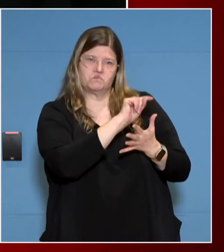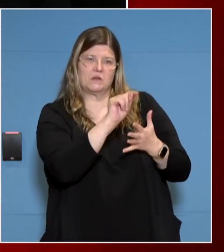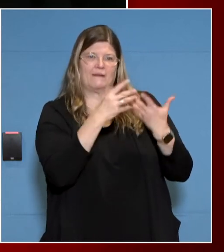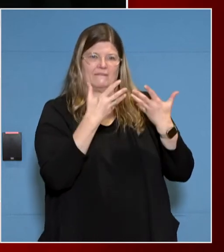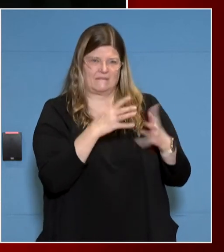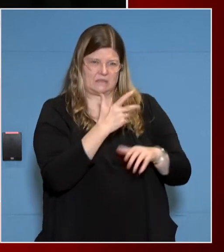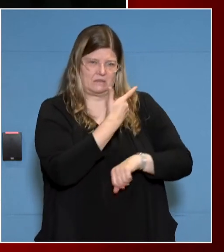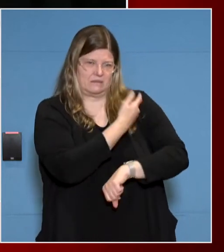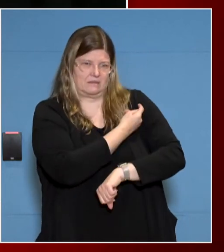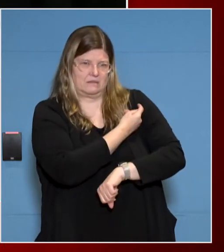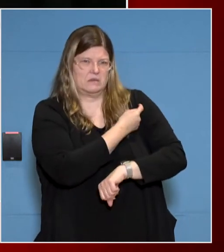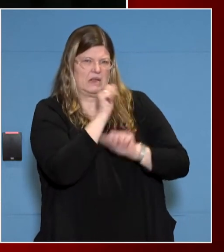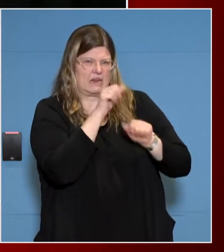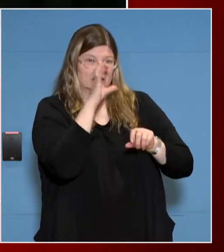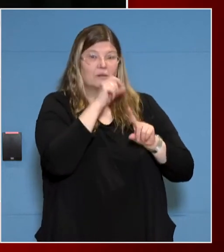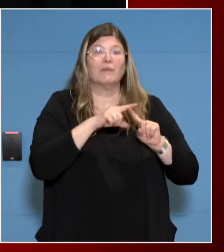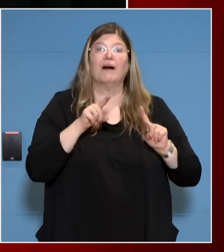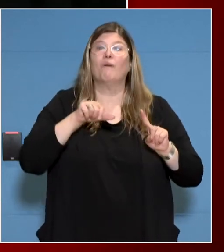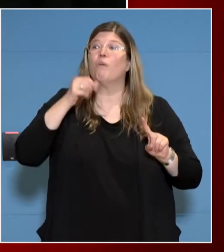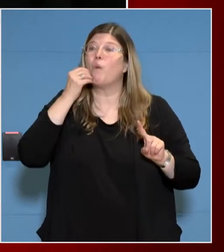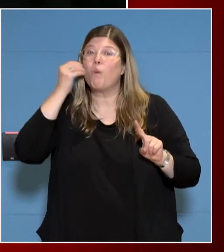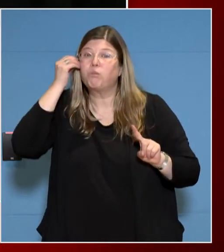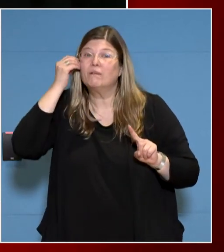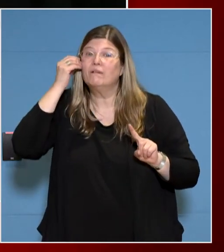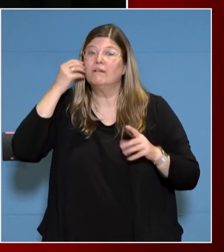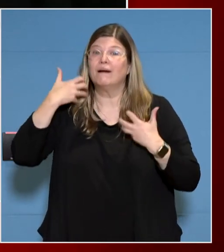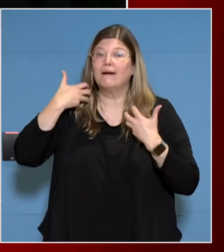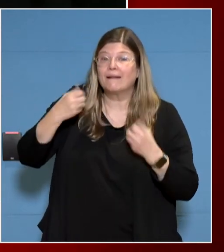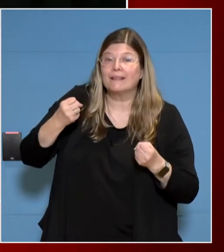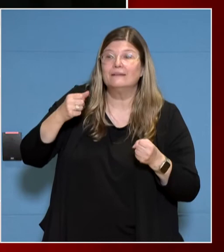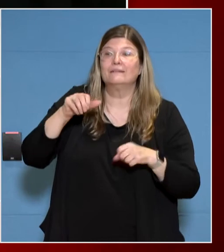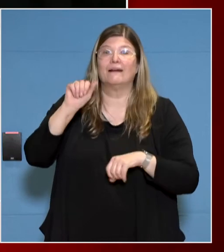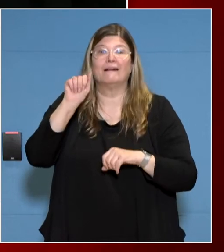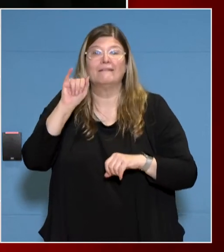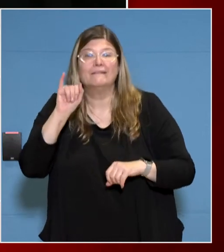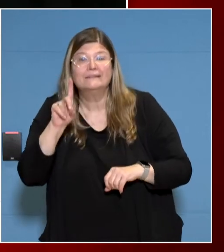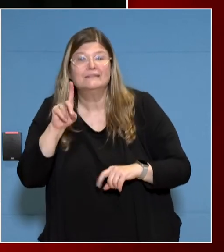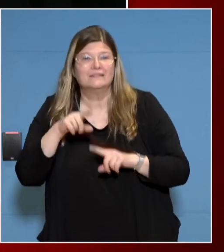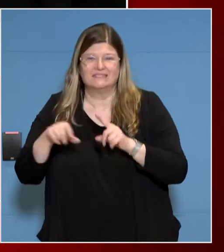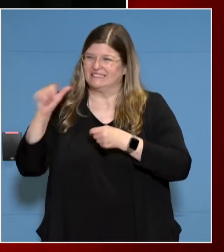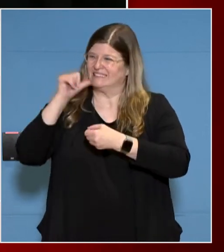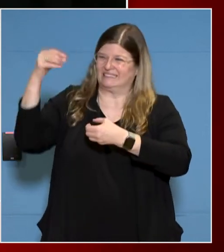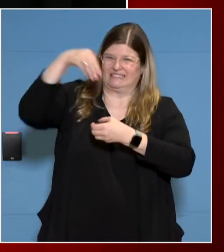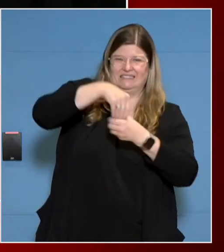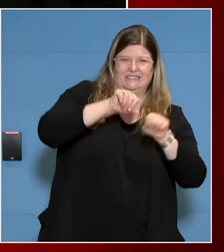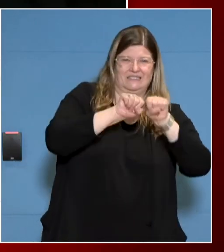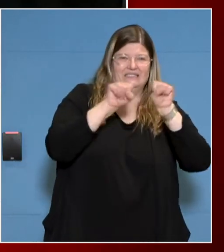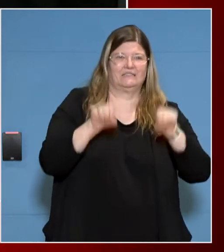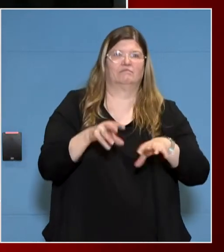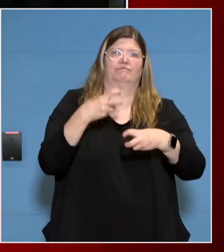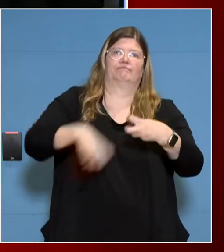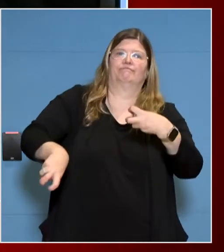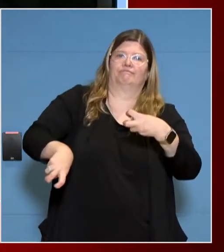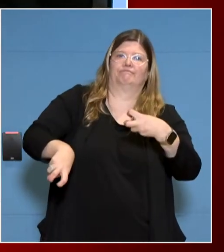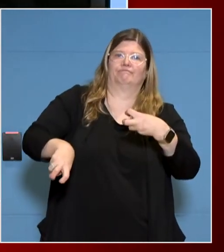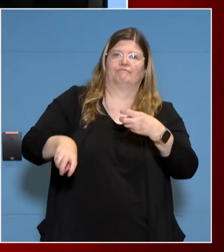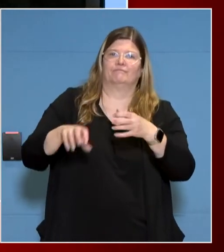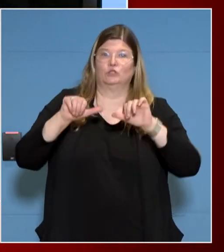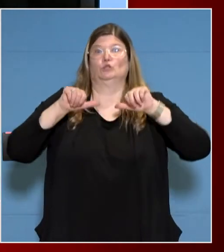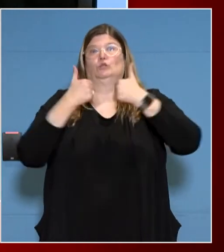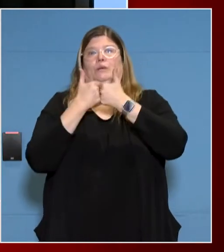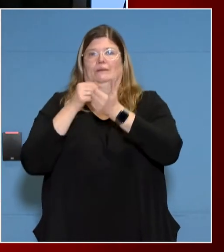not work within a health system, it gets to be a little bit more challenging. And then one final